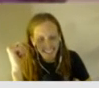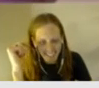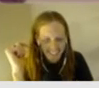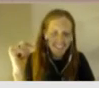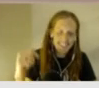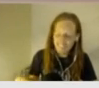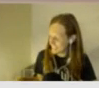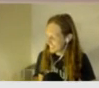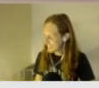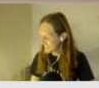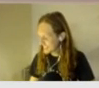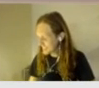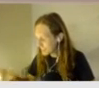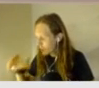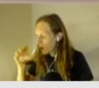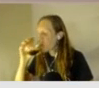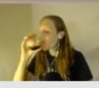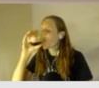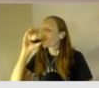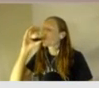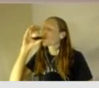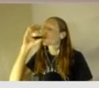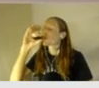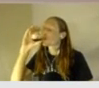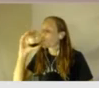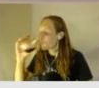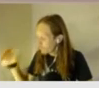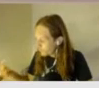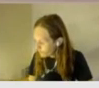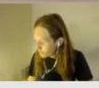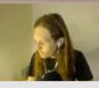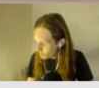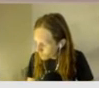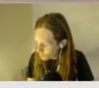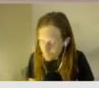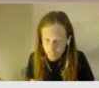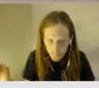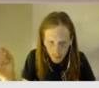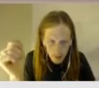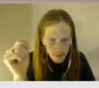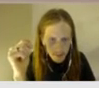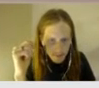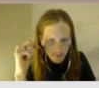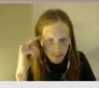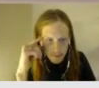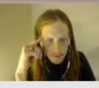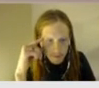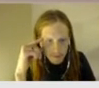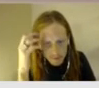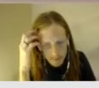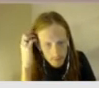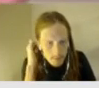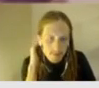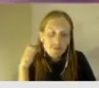mean, yeah. It's a curse, too. I mean, listen, you approach the wrong people, you get in trouble. And I think Houston's a fairly safe